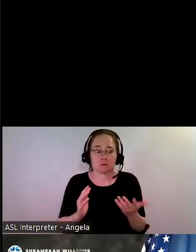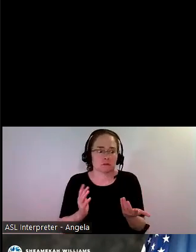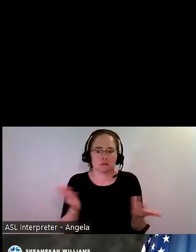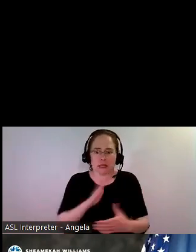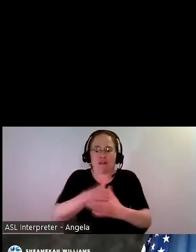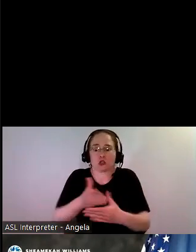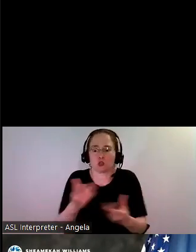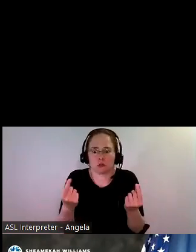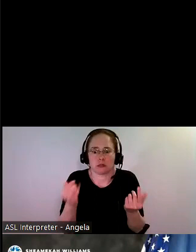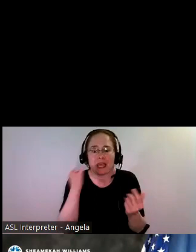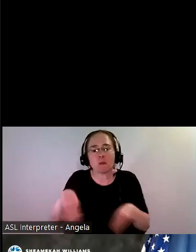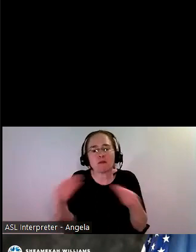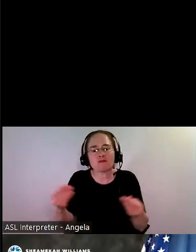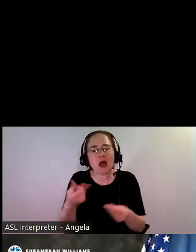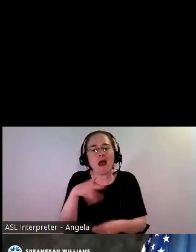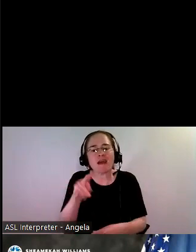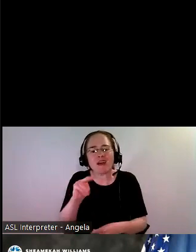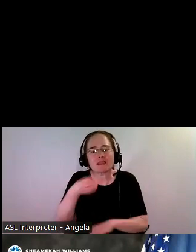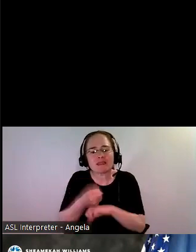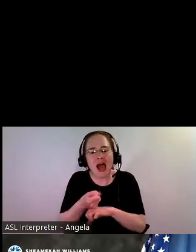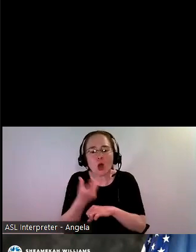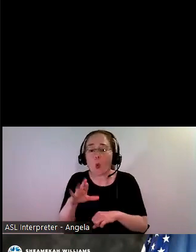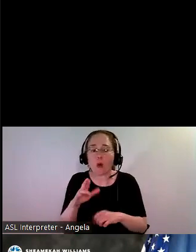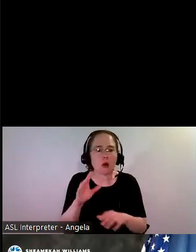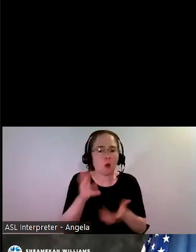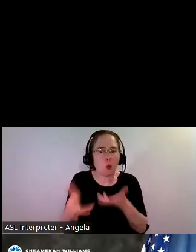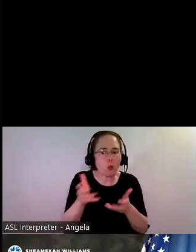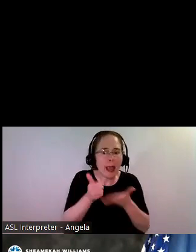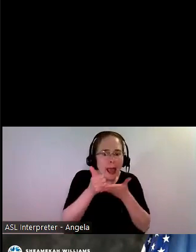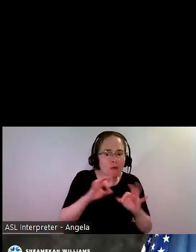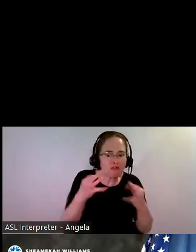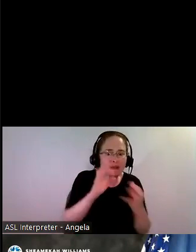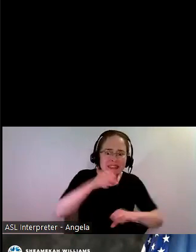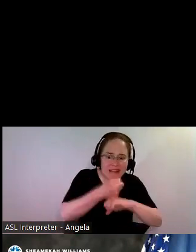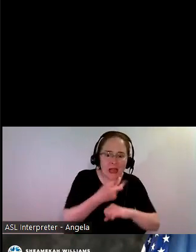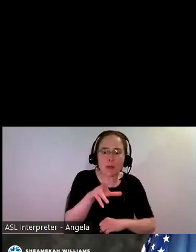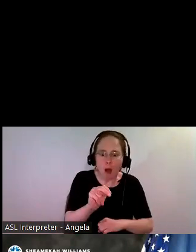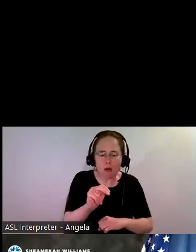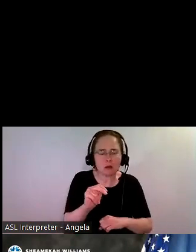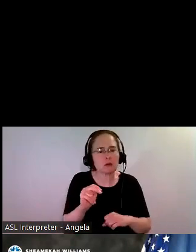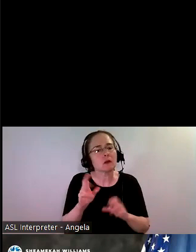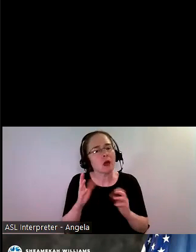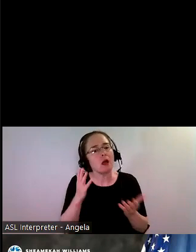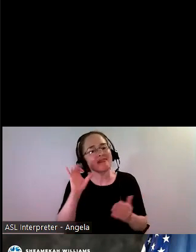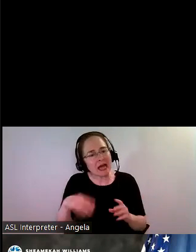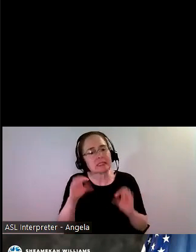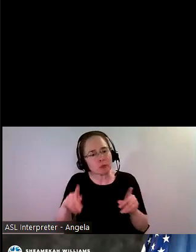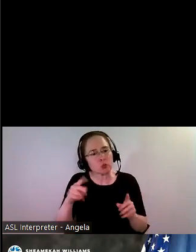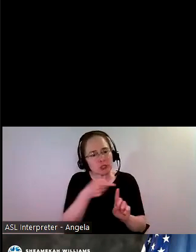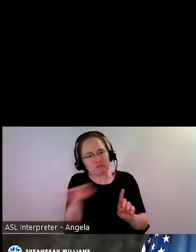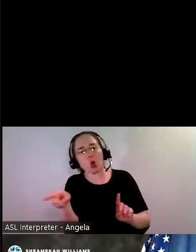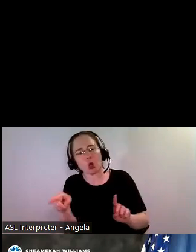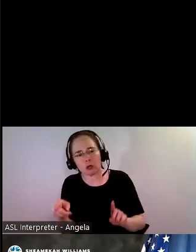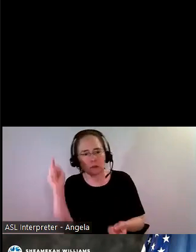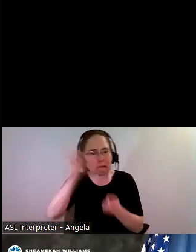provide gun locks, or if we can work with families to lock those things up, maybe there's an opportunity to divert and keep that young